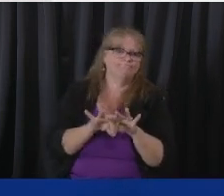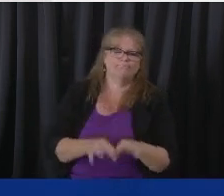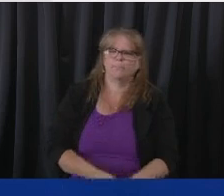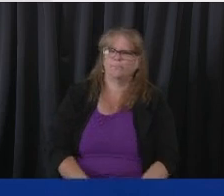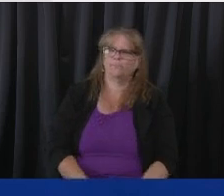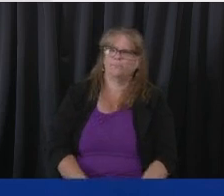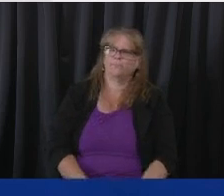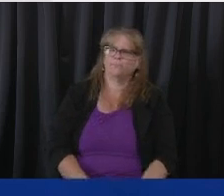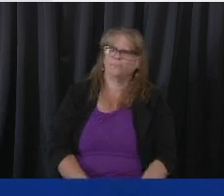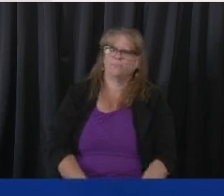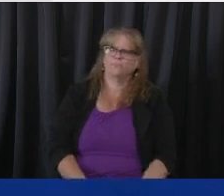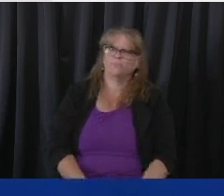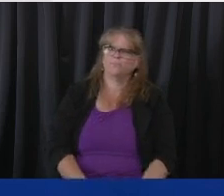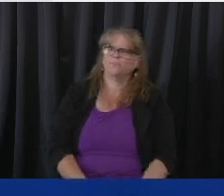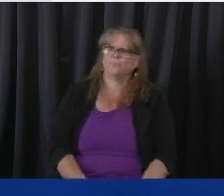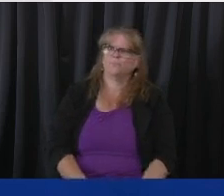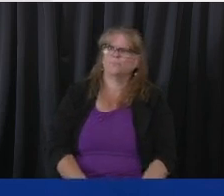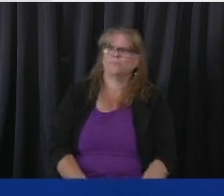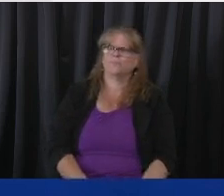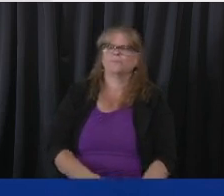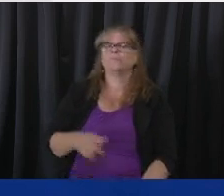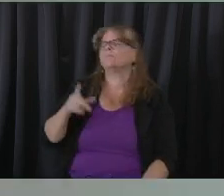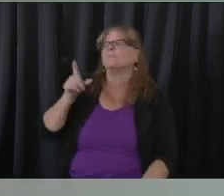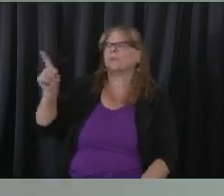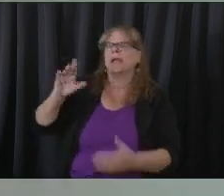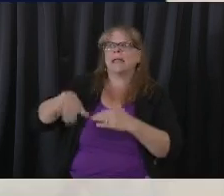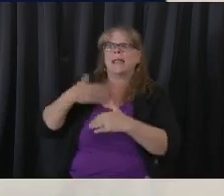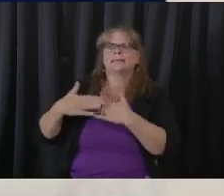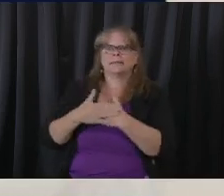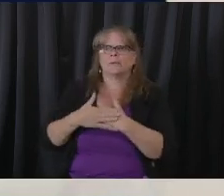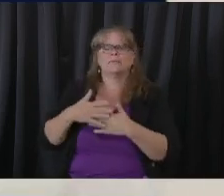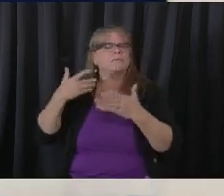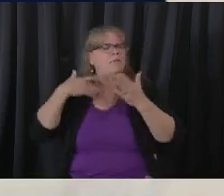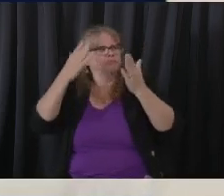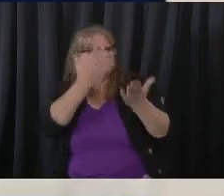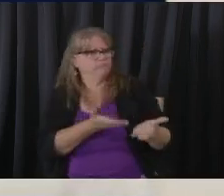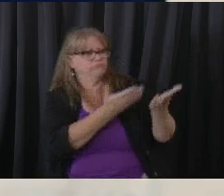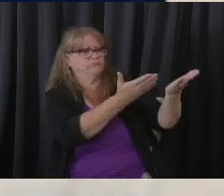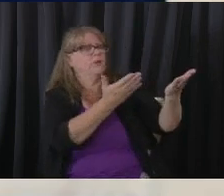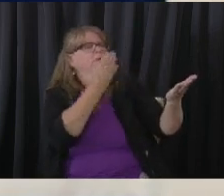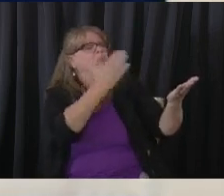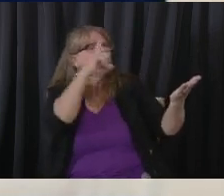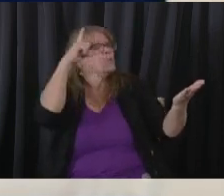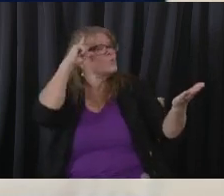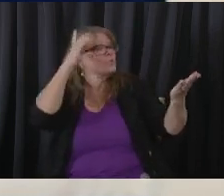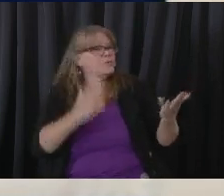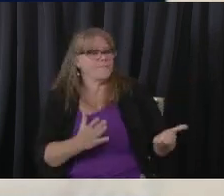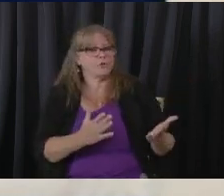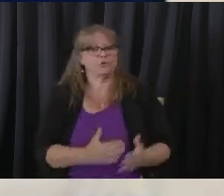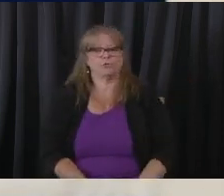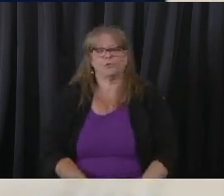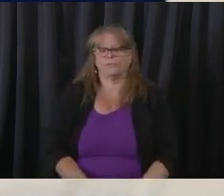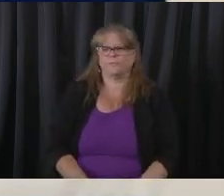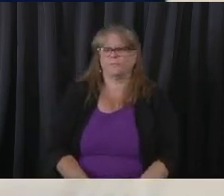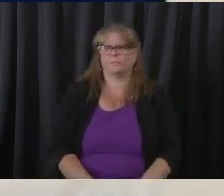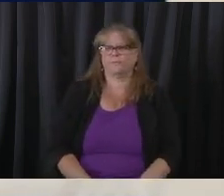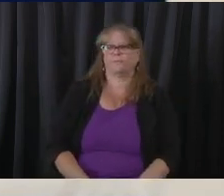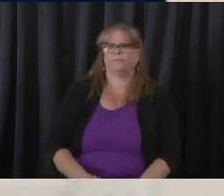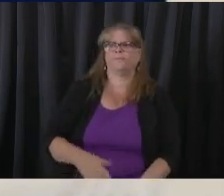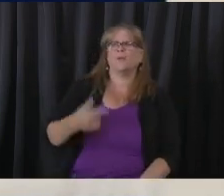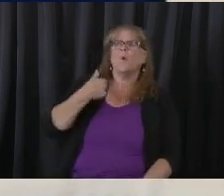Thank you very much. Turn it back to the governor. So, Dr. Herlihy, and we did this before, we can do it again, right? We saw this after July. There was